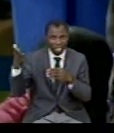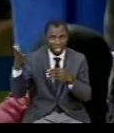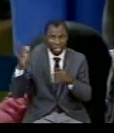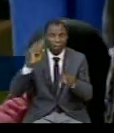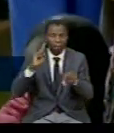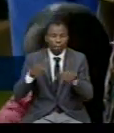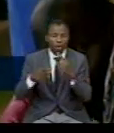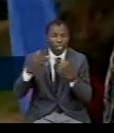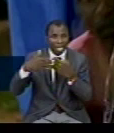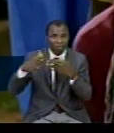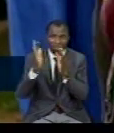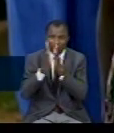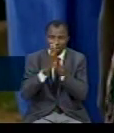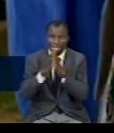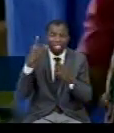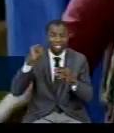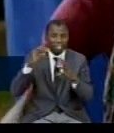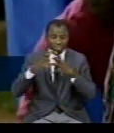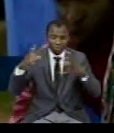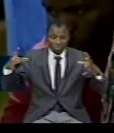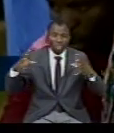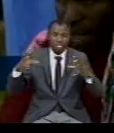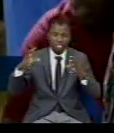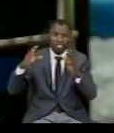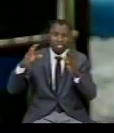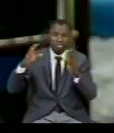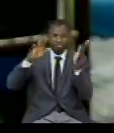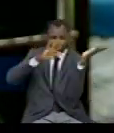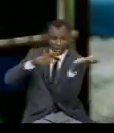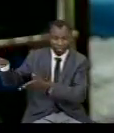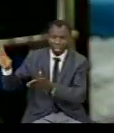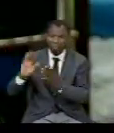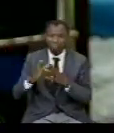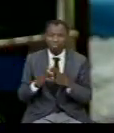swelling disappeared. Amen. Yeah, this testimony.